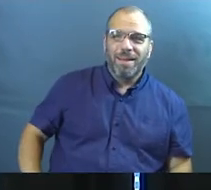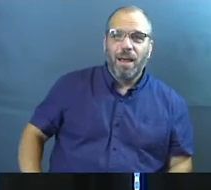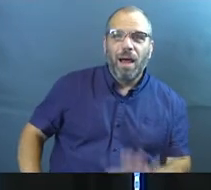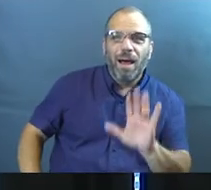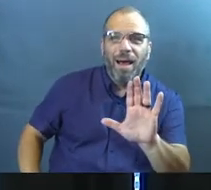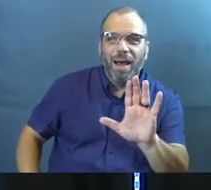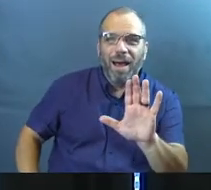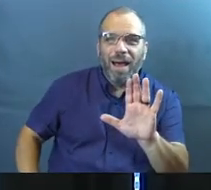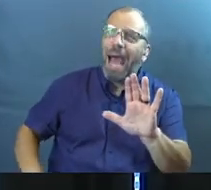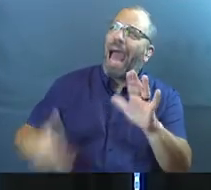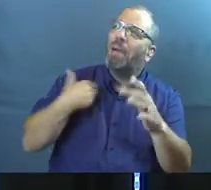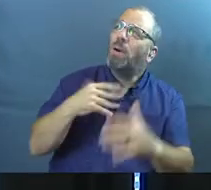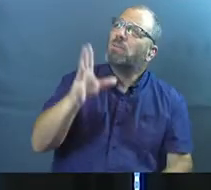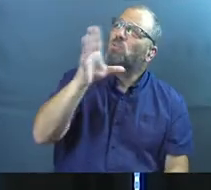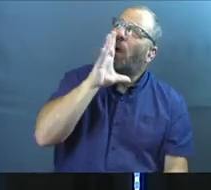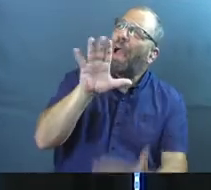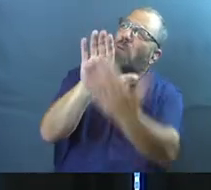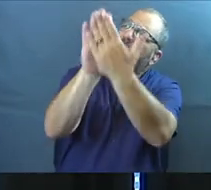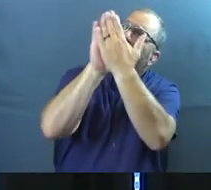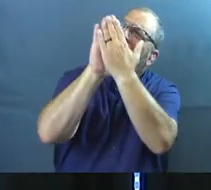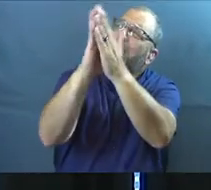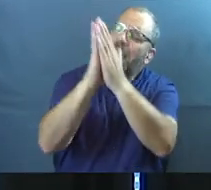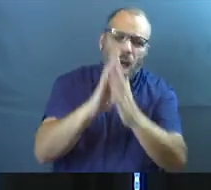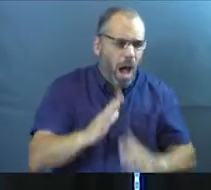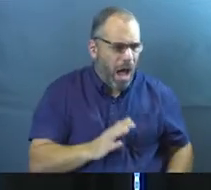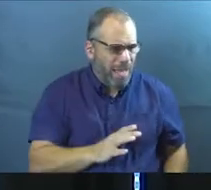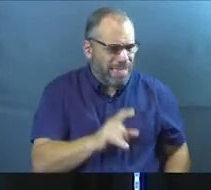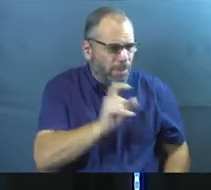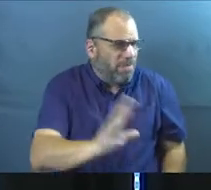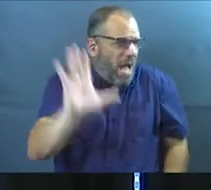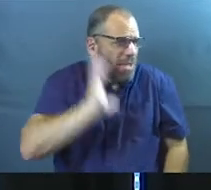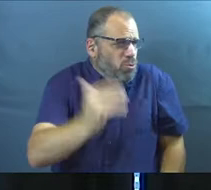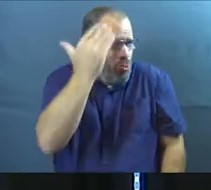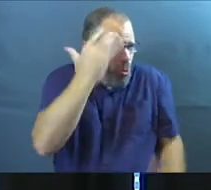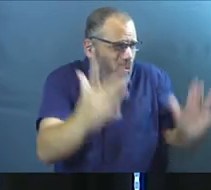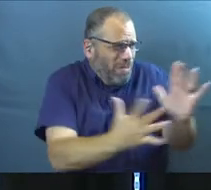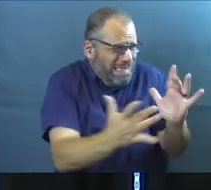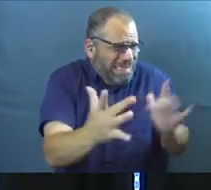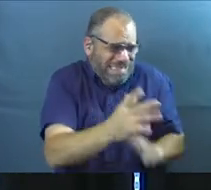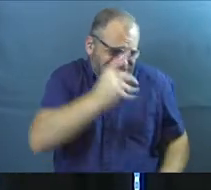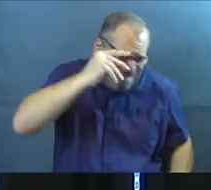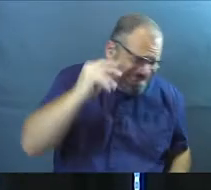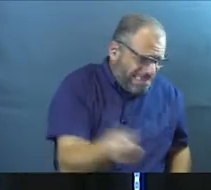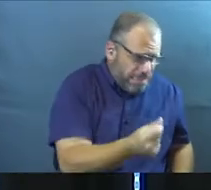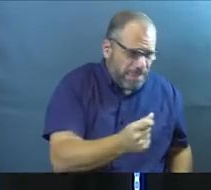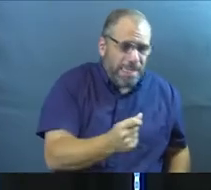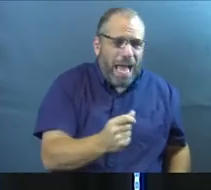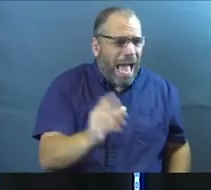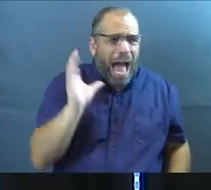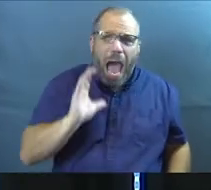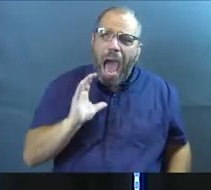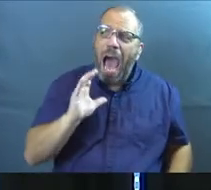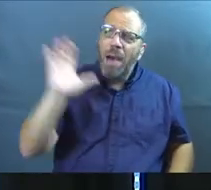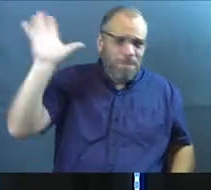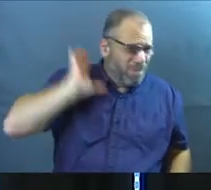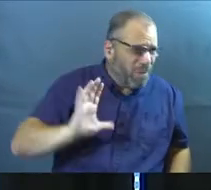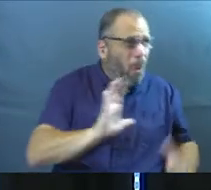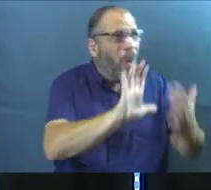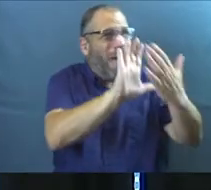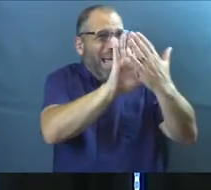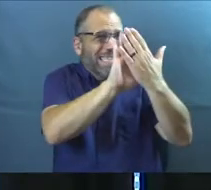I want to talk to him. Dang, I used to know Jesus. Dang, we used to be